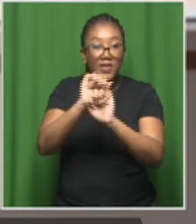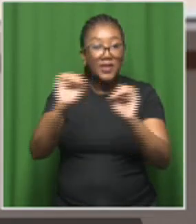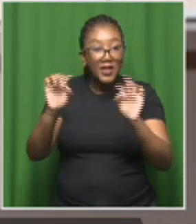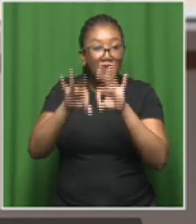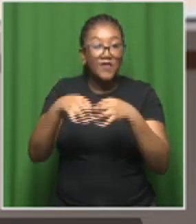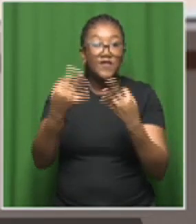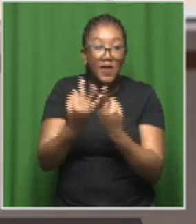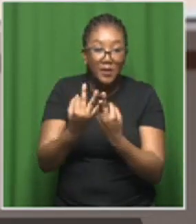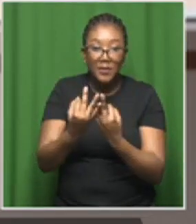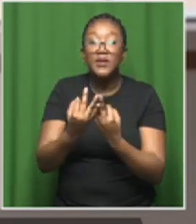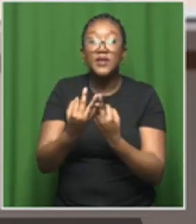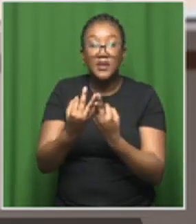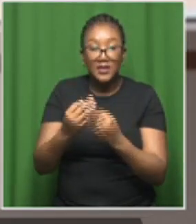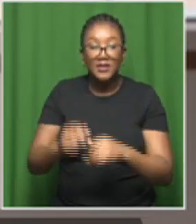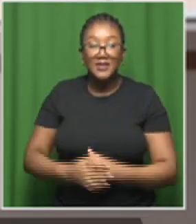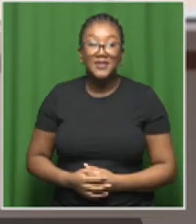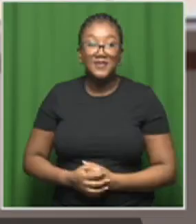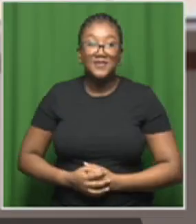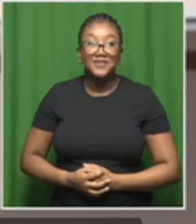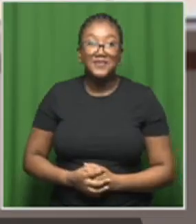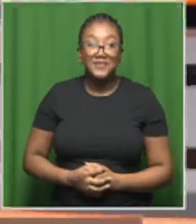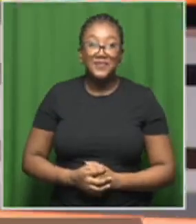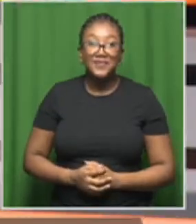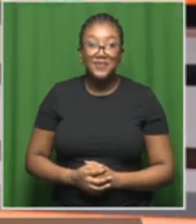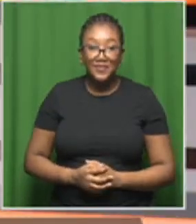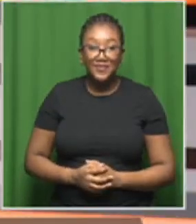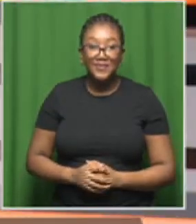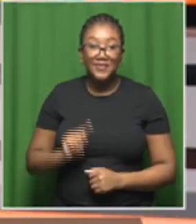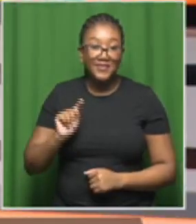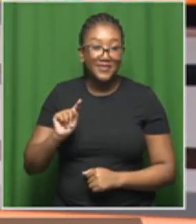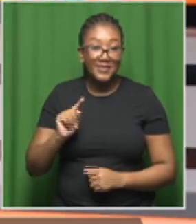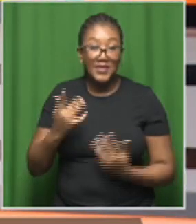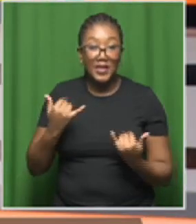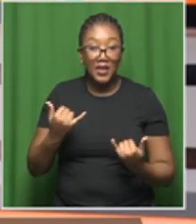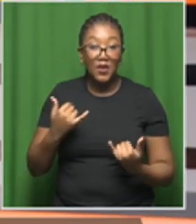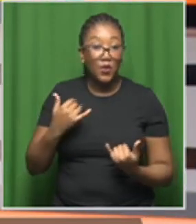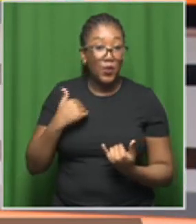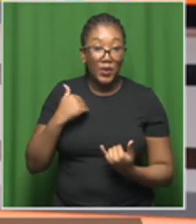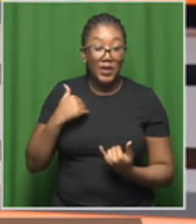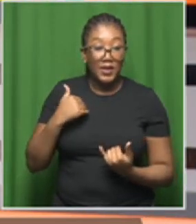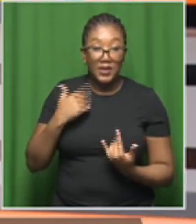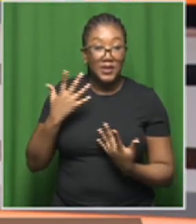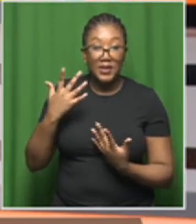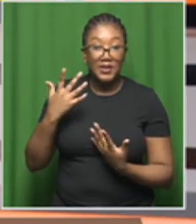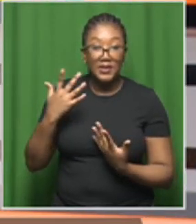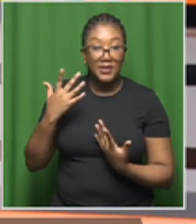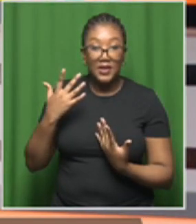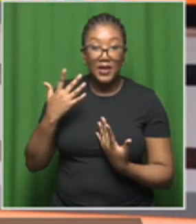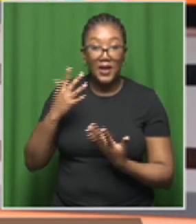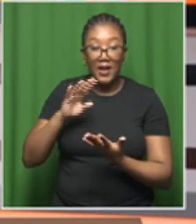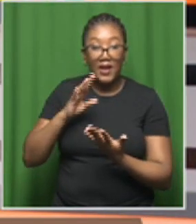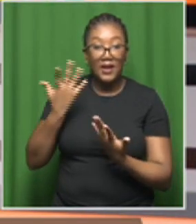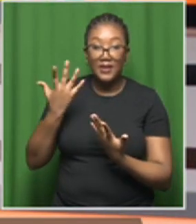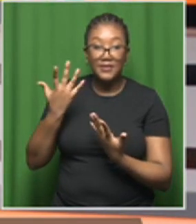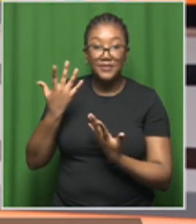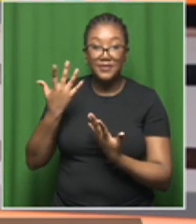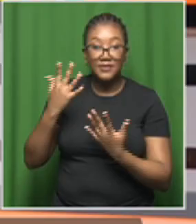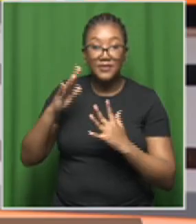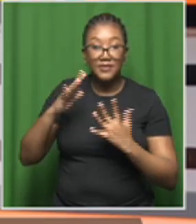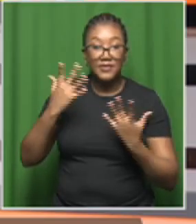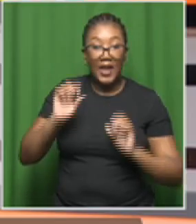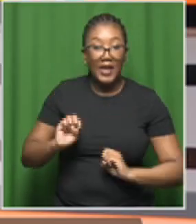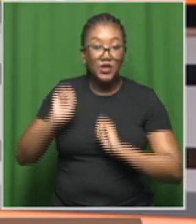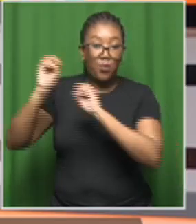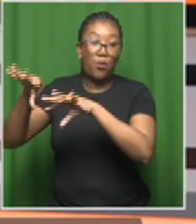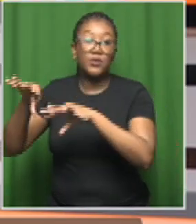of remaining in people's consciousness. Indeed, and we're basically exporting our creativity to the world. Yes. Any plans to bring this